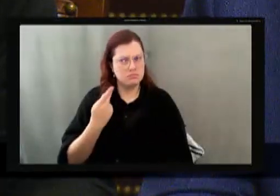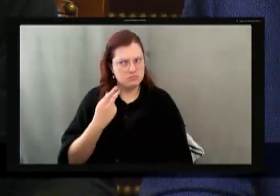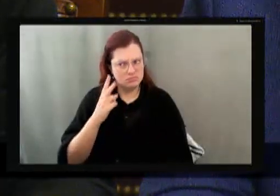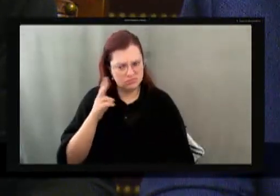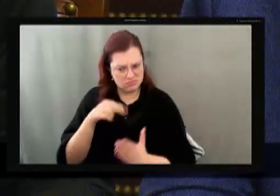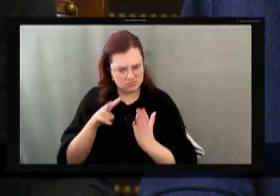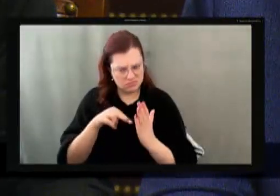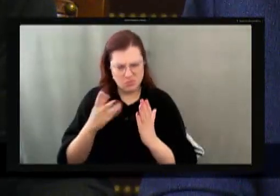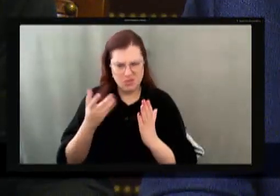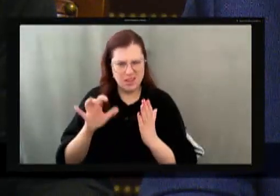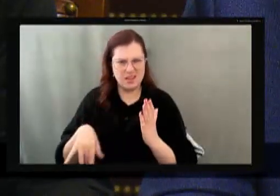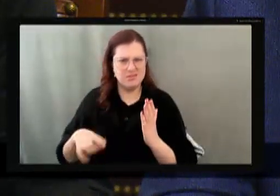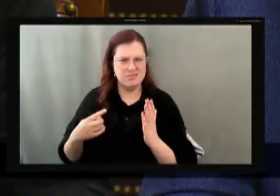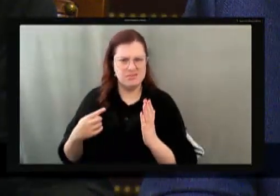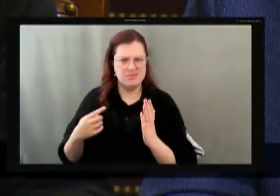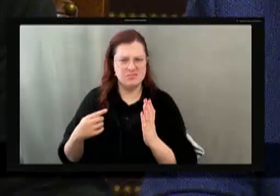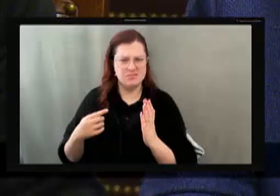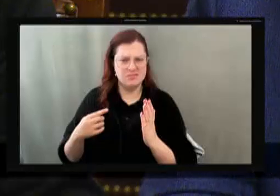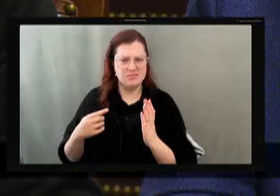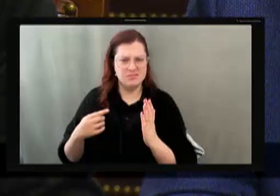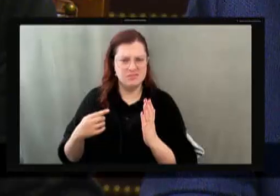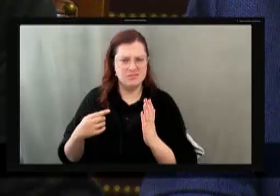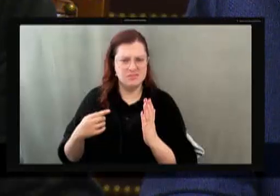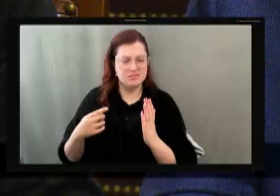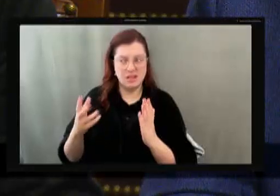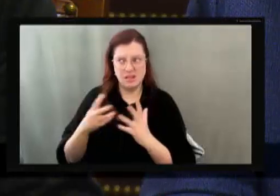What is this? This is a good bit of money here